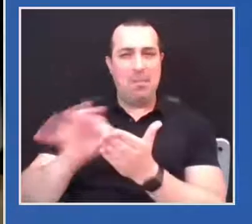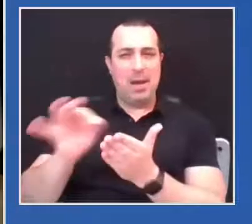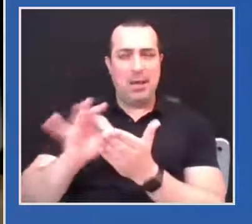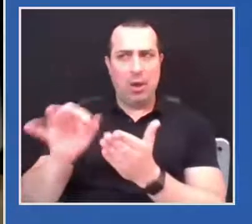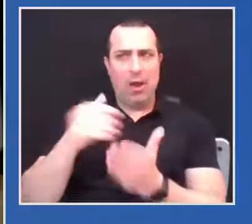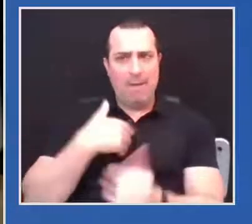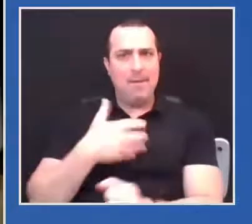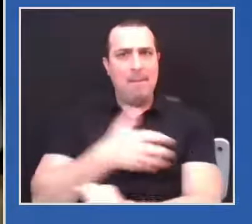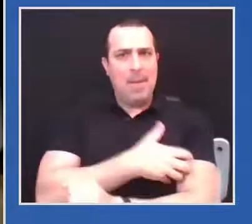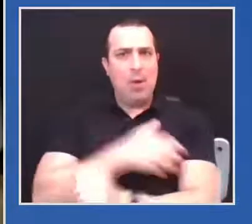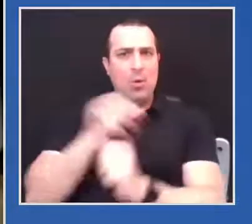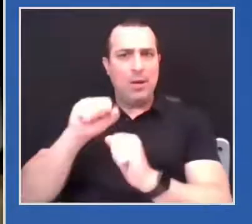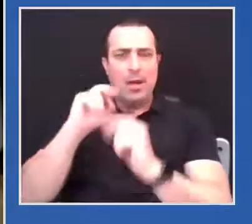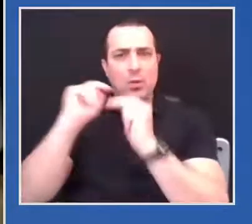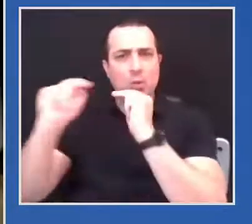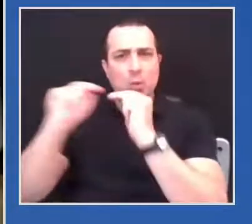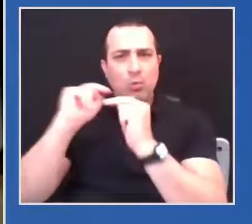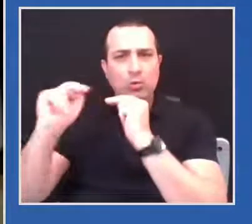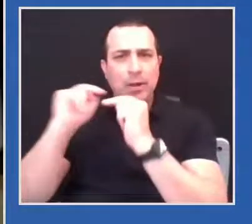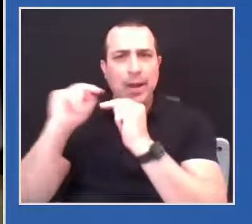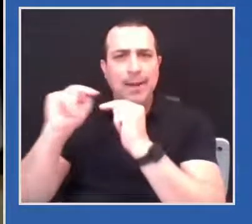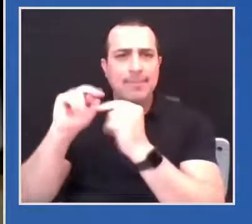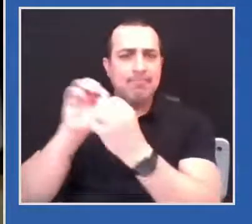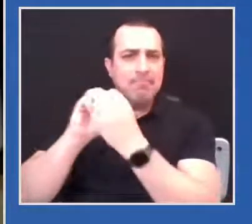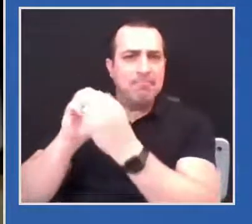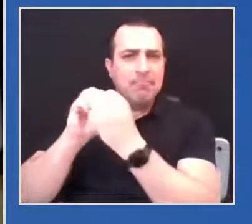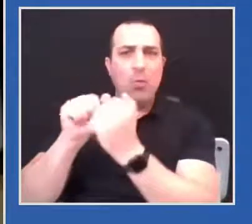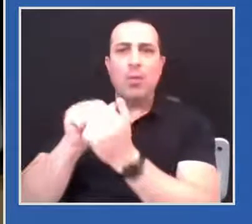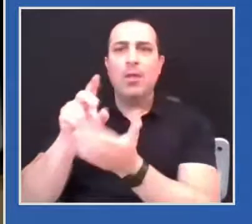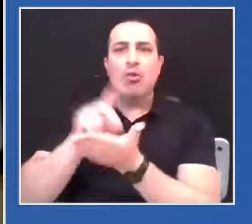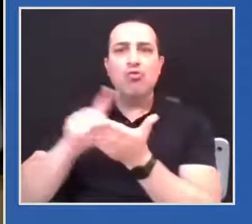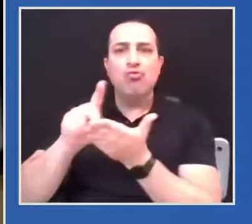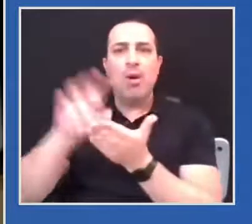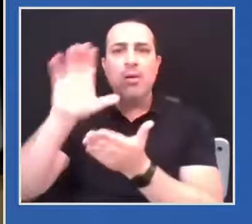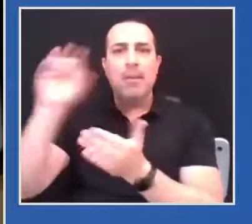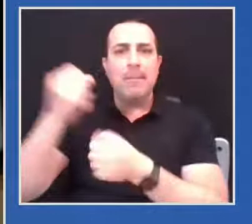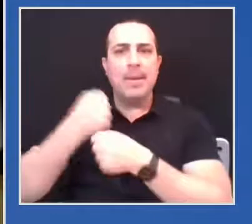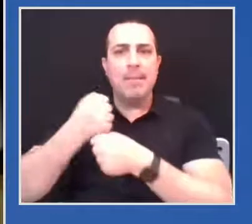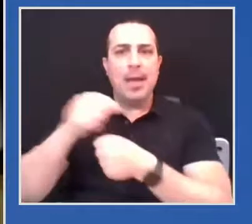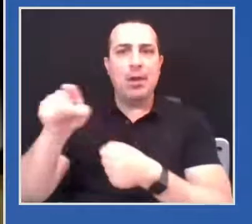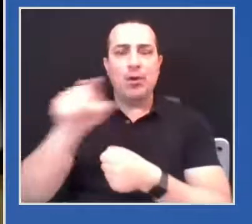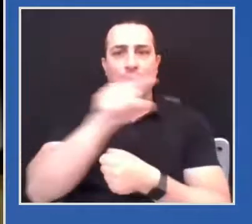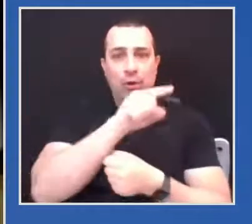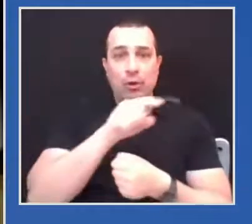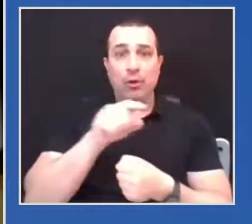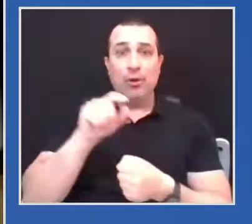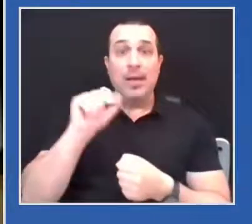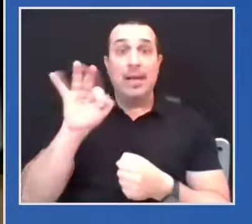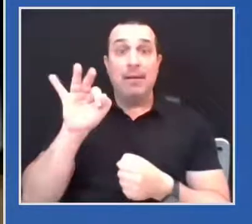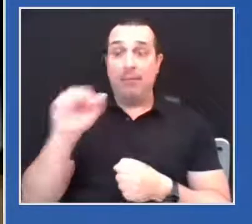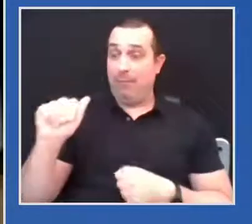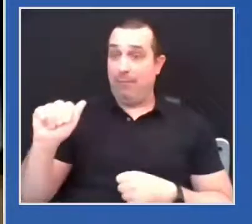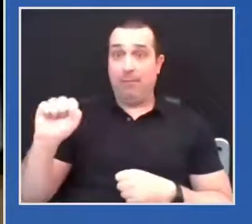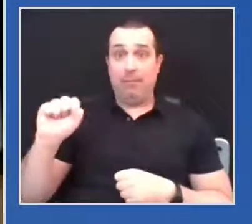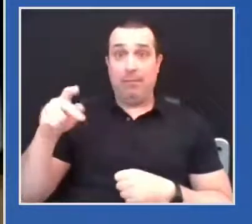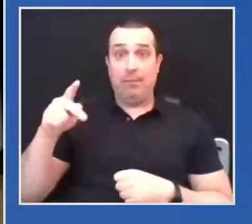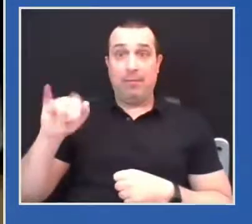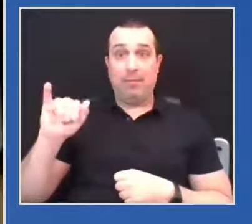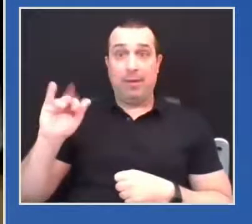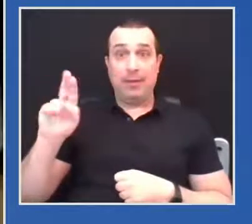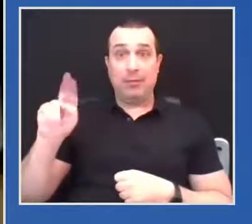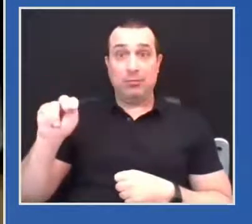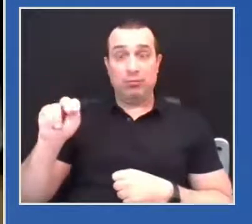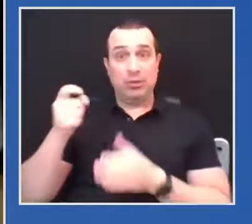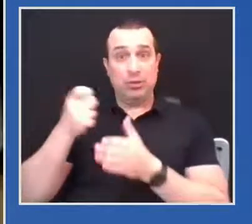negotiate with the drug companies and say, we're not, if an aspirin is going to cost, if they're being charged, I'm making this